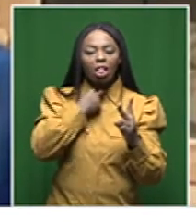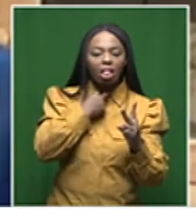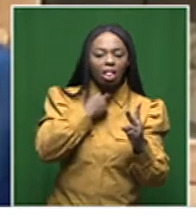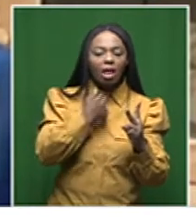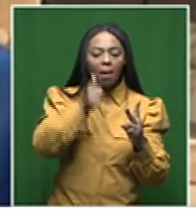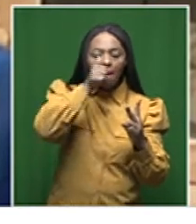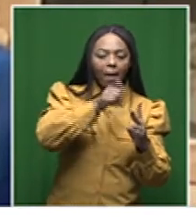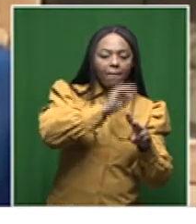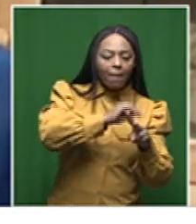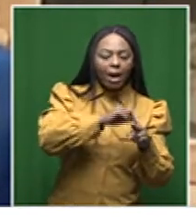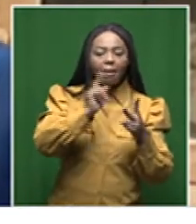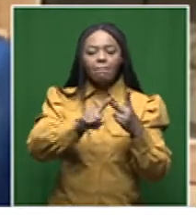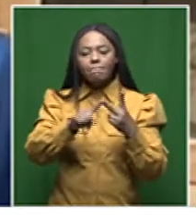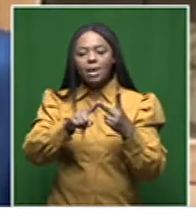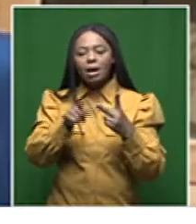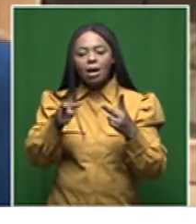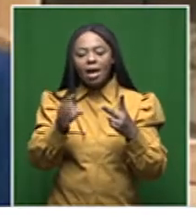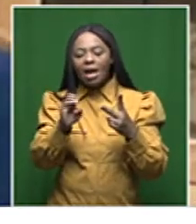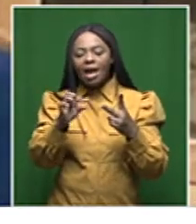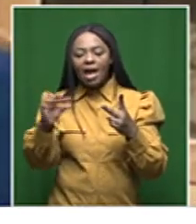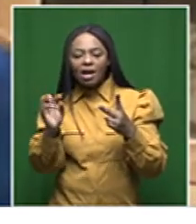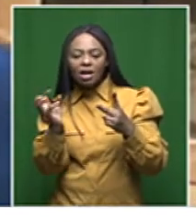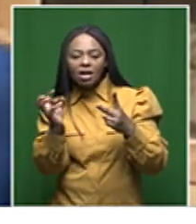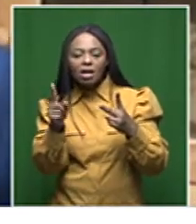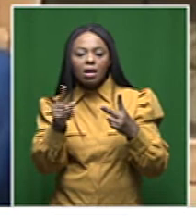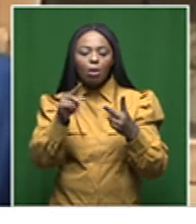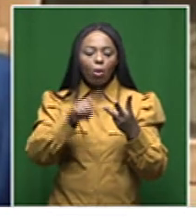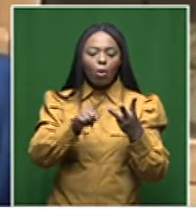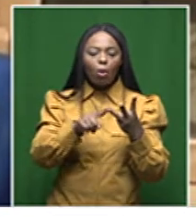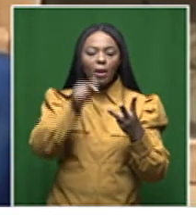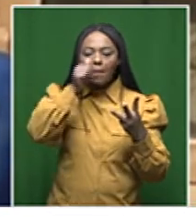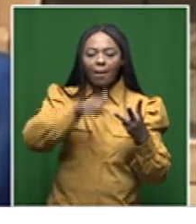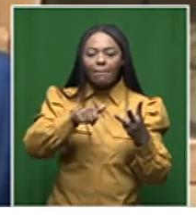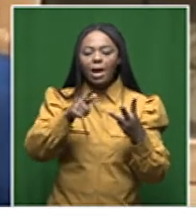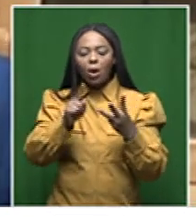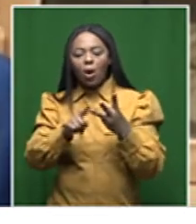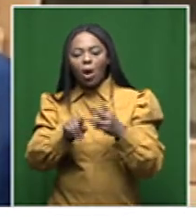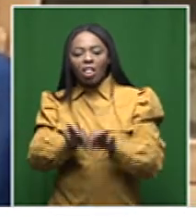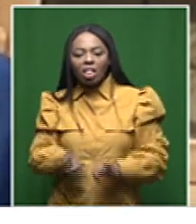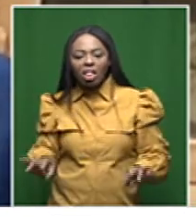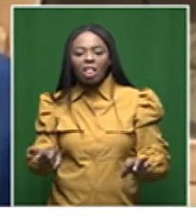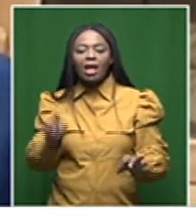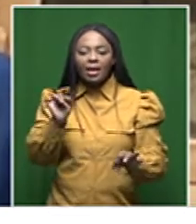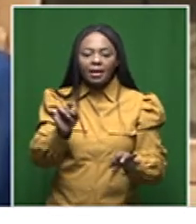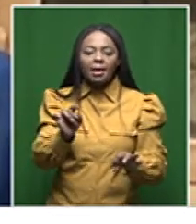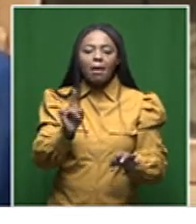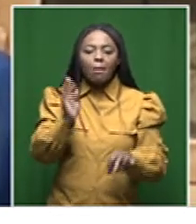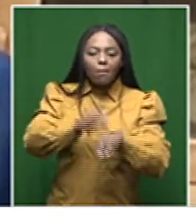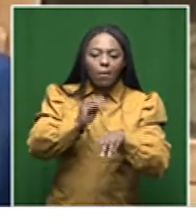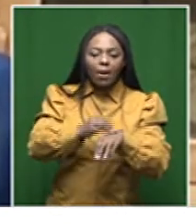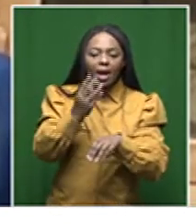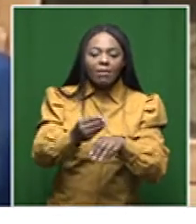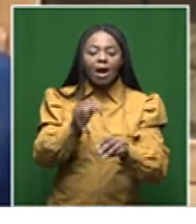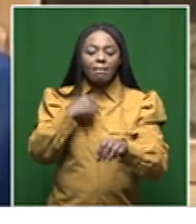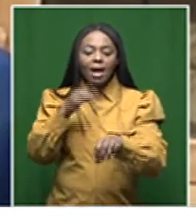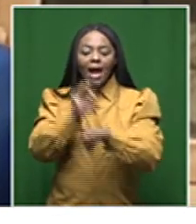terms of the tubal disease or the egg problem or the sperm problem, all what you can advise is, can they